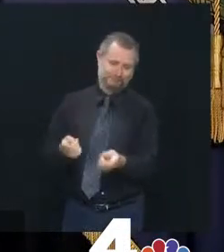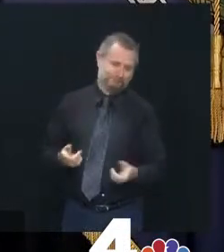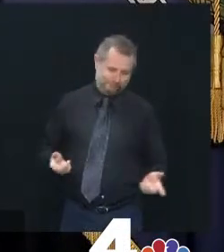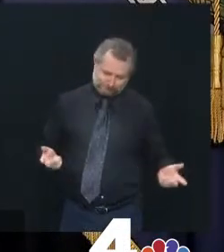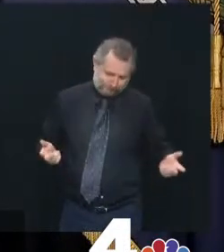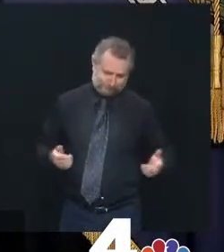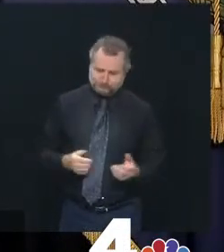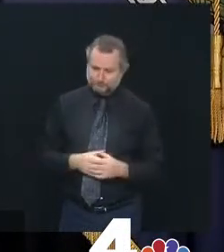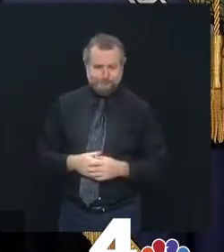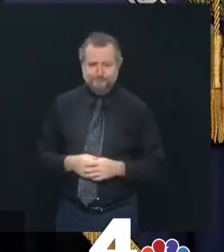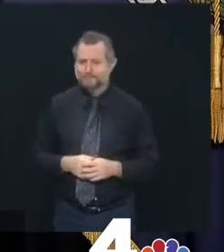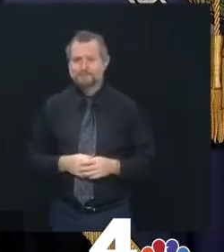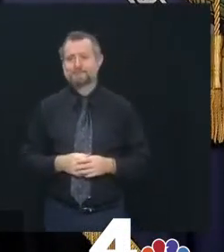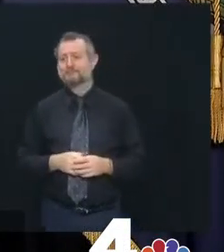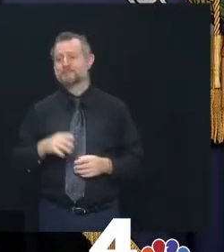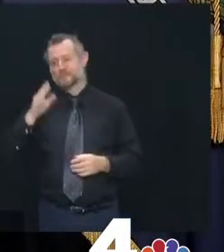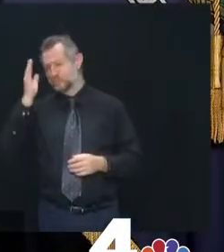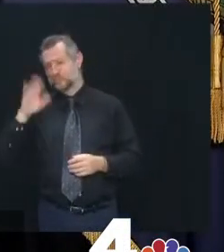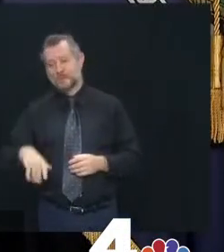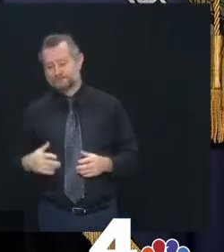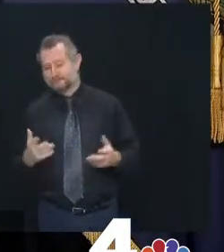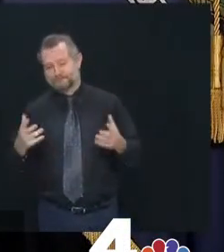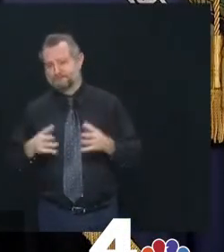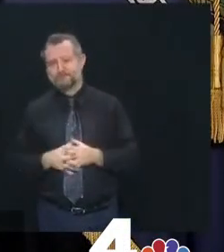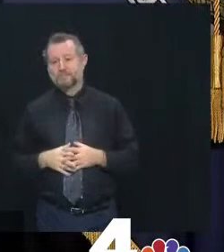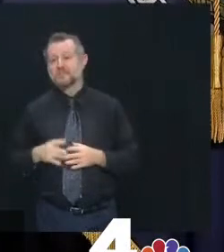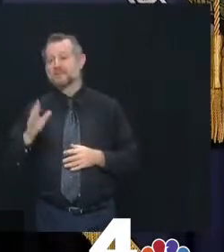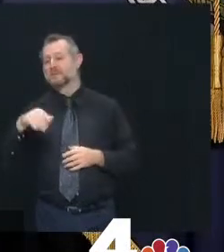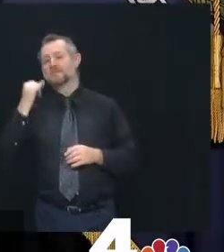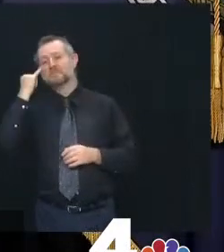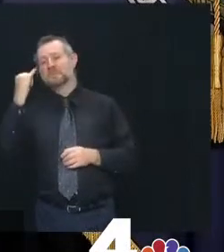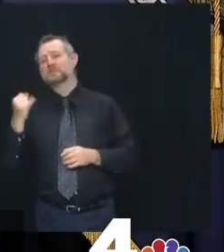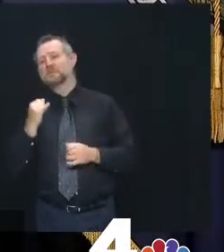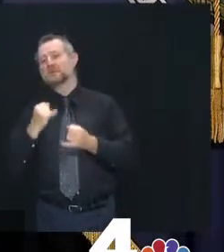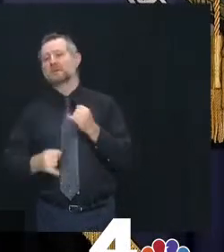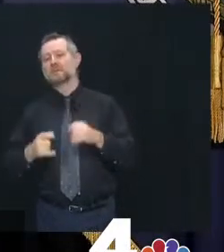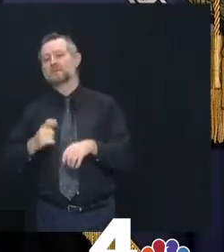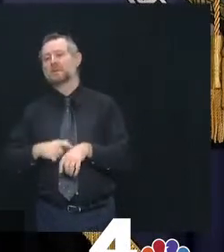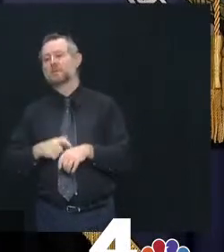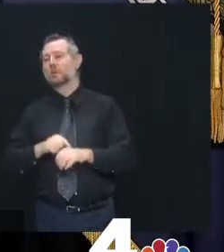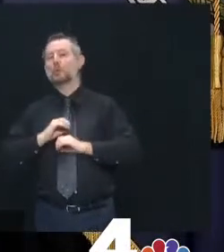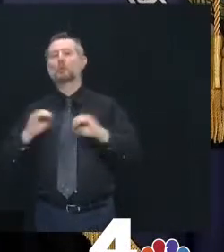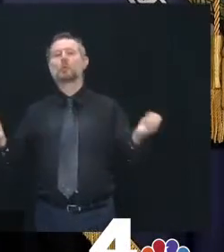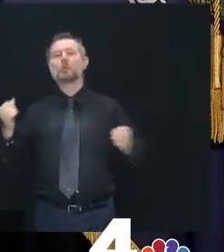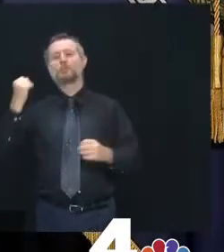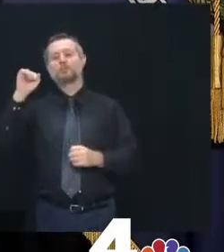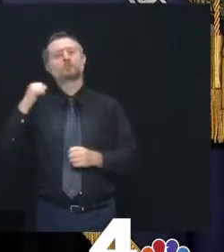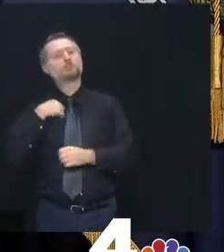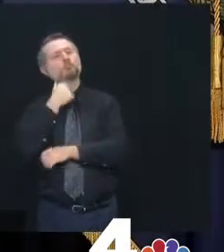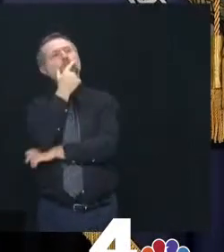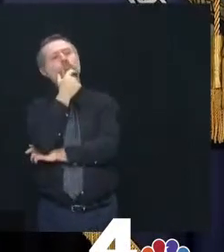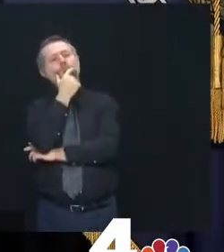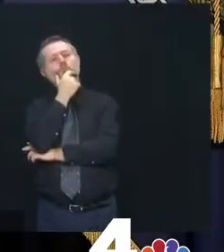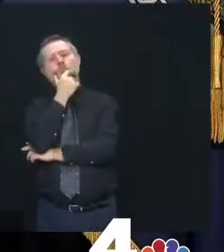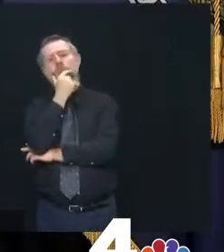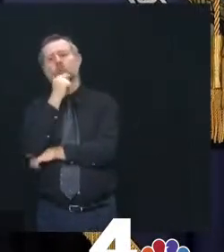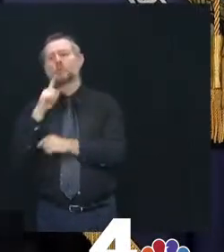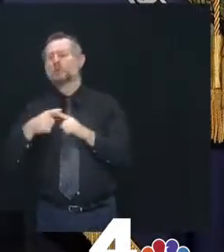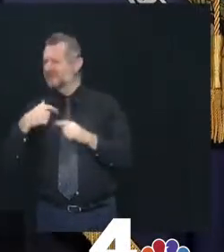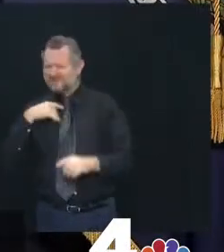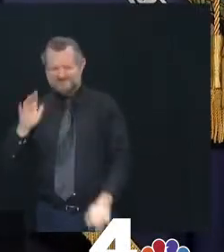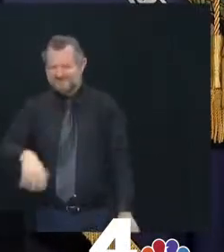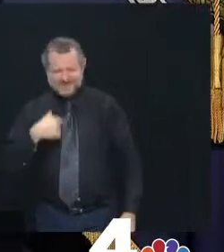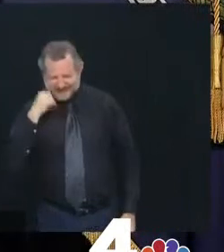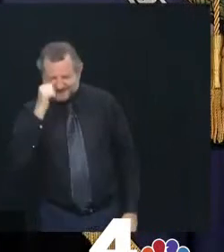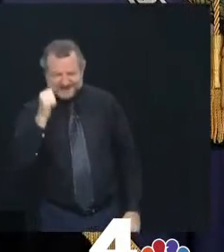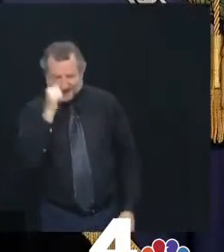a day without a protest. I'm trying to think, when was the last day I've had without a protest? A day without a protest is